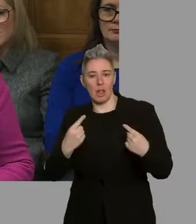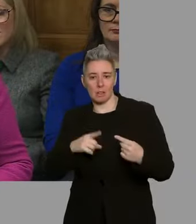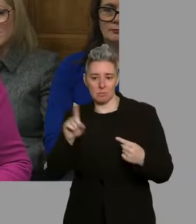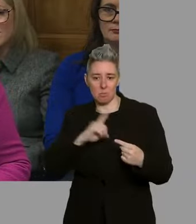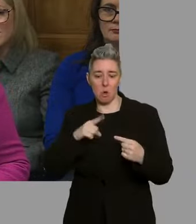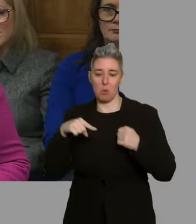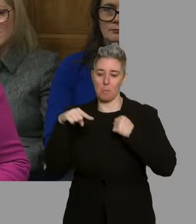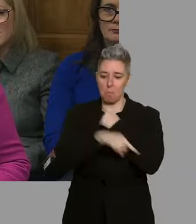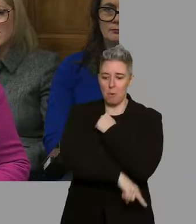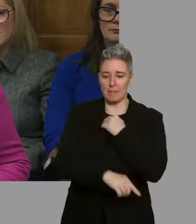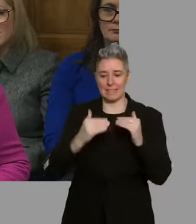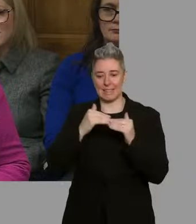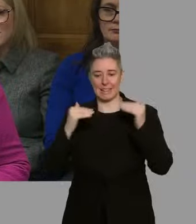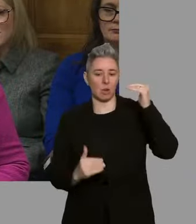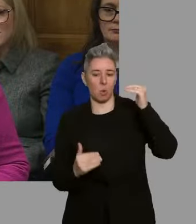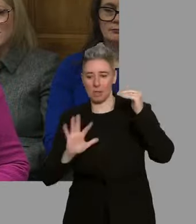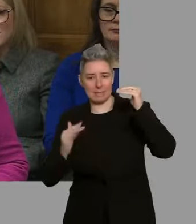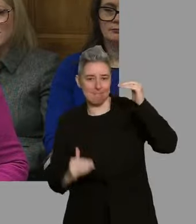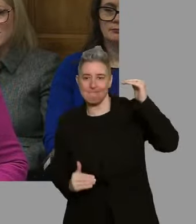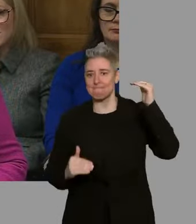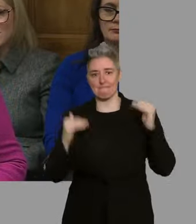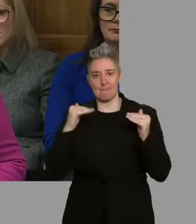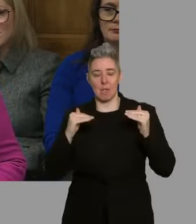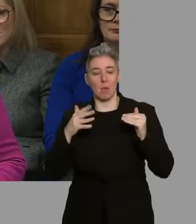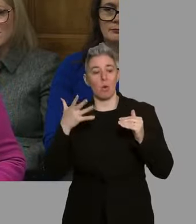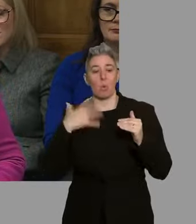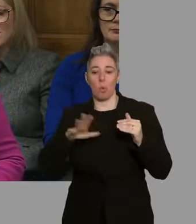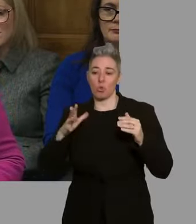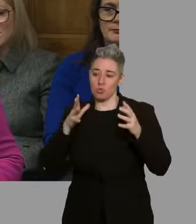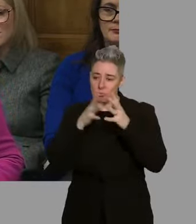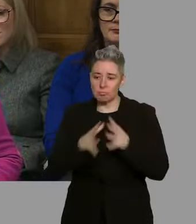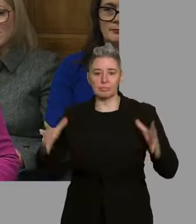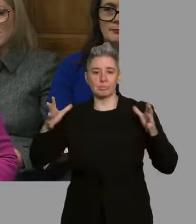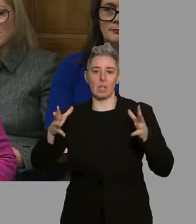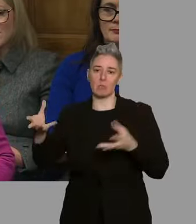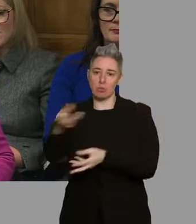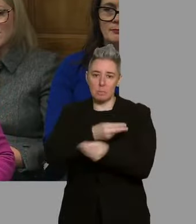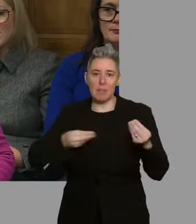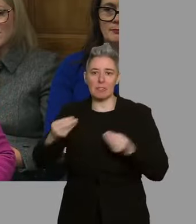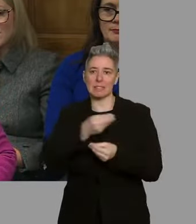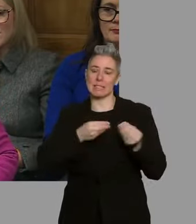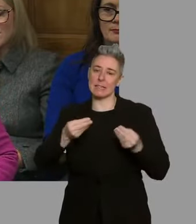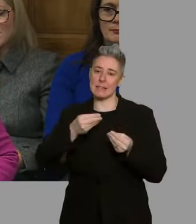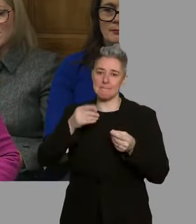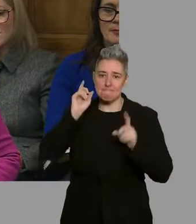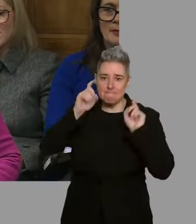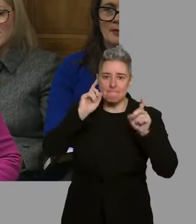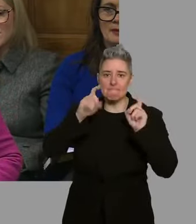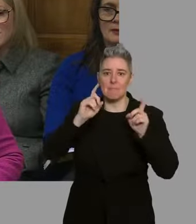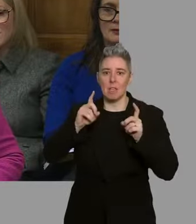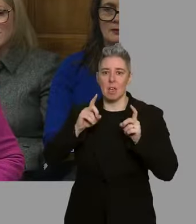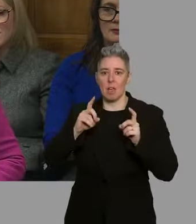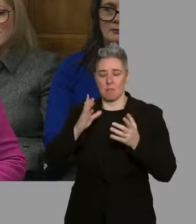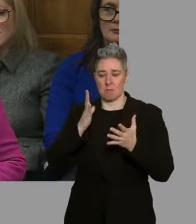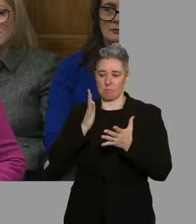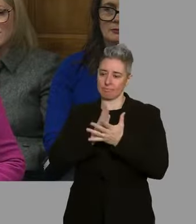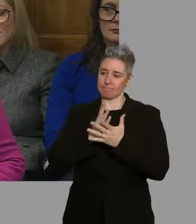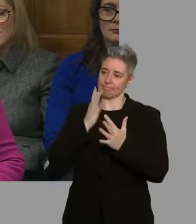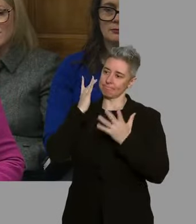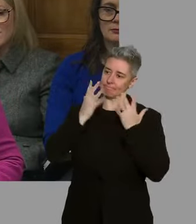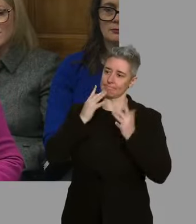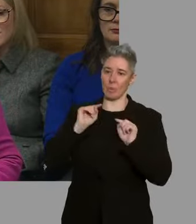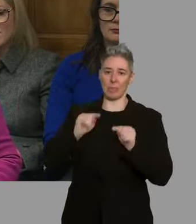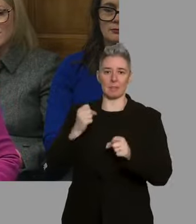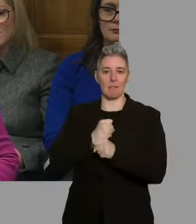and opportunity, themes that chime very clearly with this government's agenda too. So will the Prime Minister join with me in